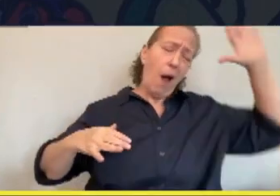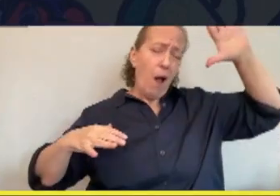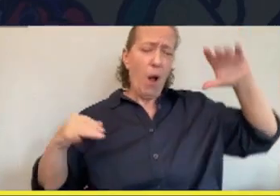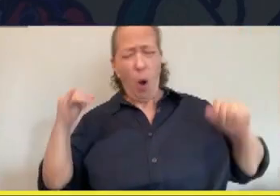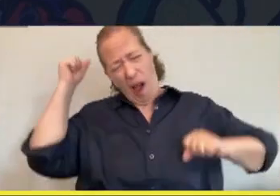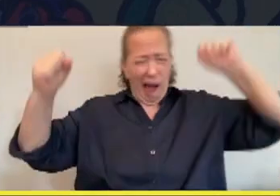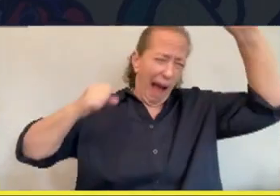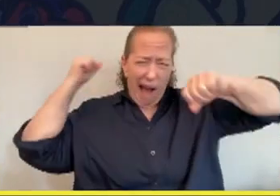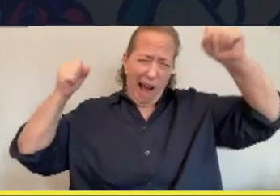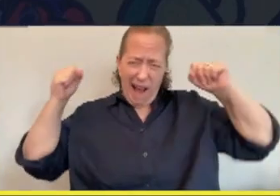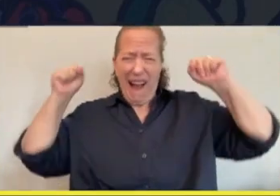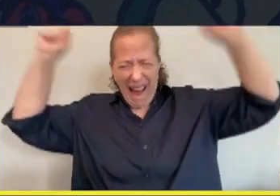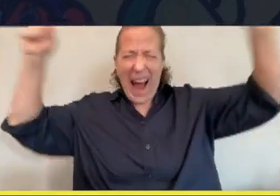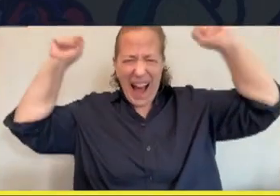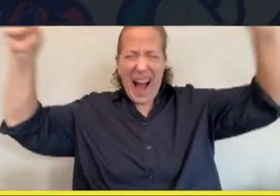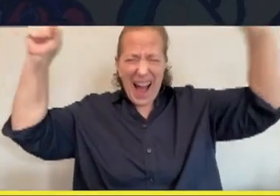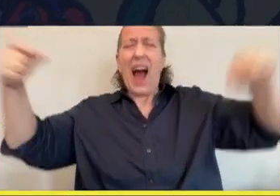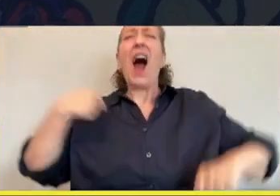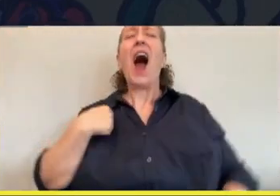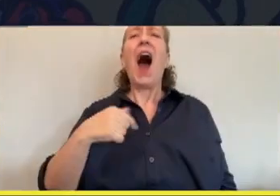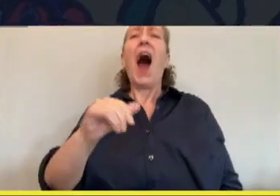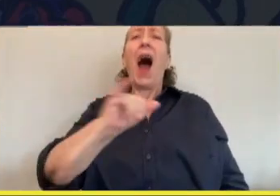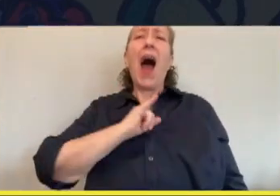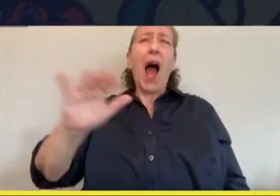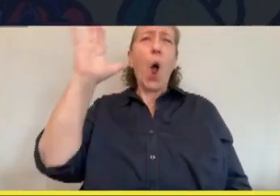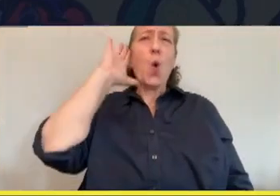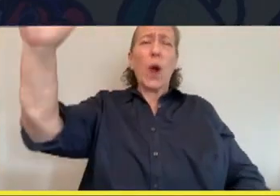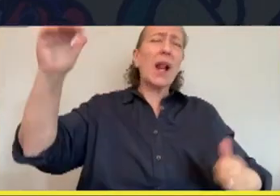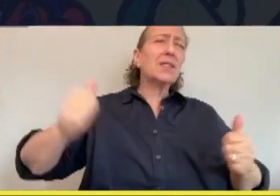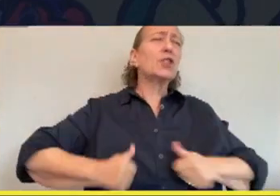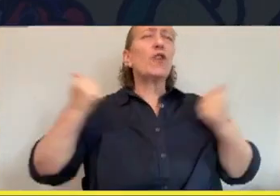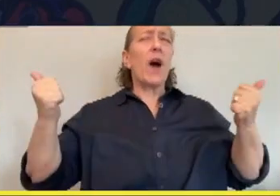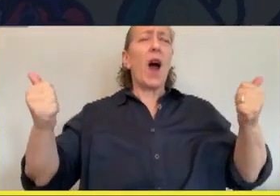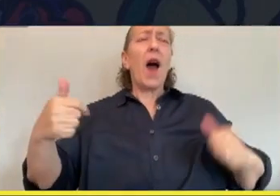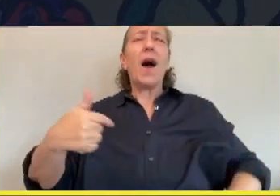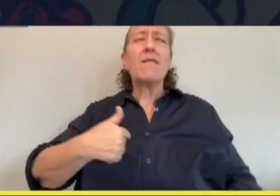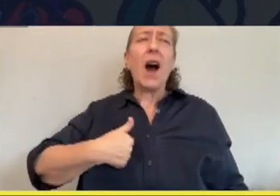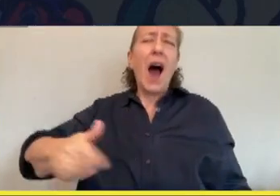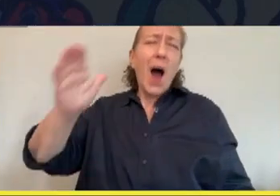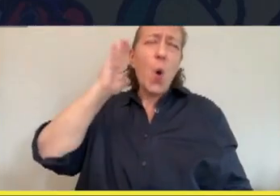the air, I will survive! I will survive!